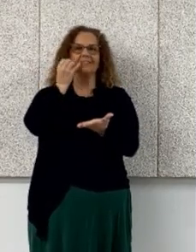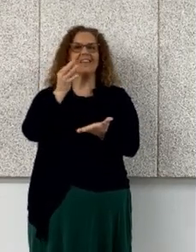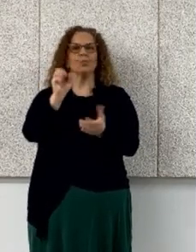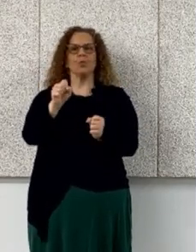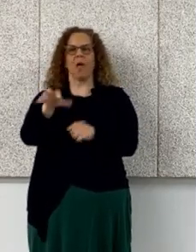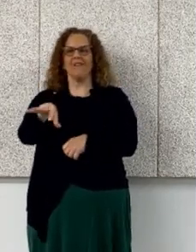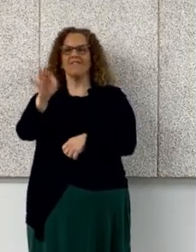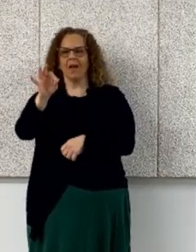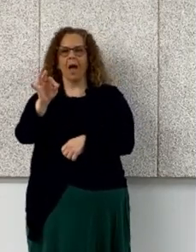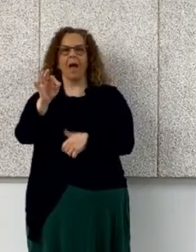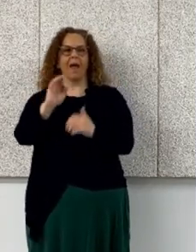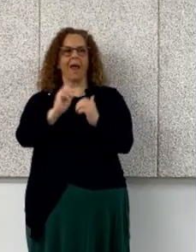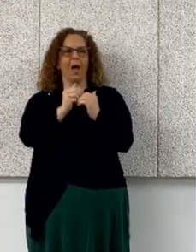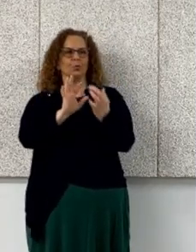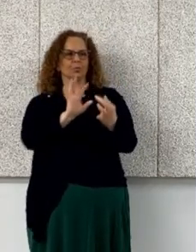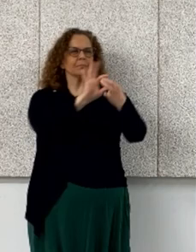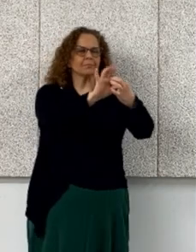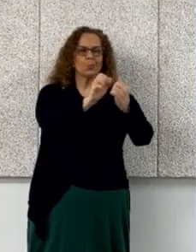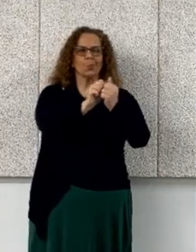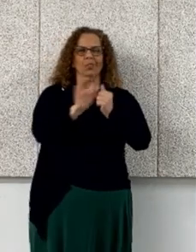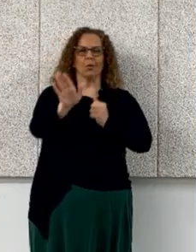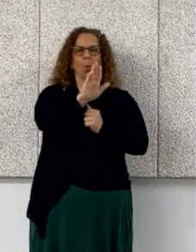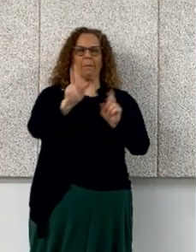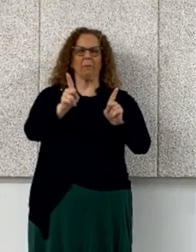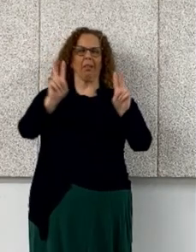find your people in your community.